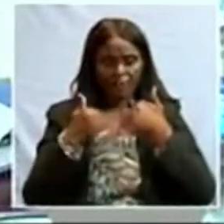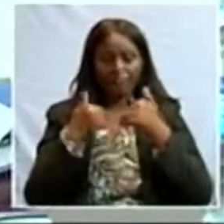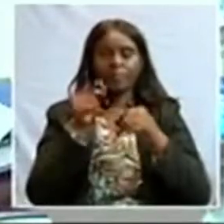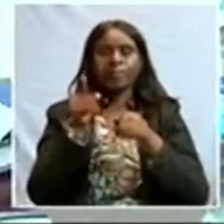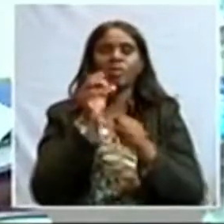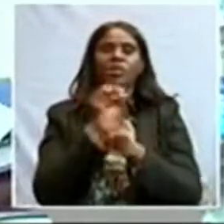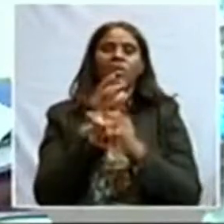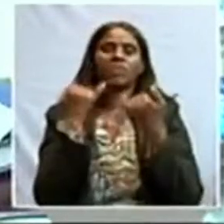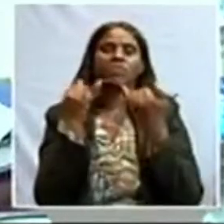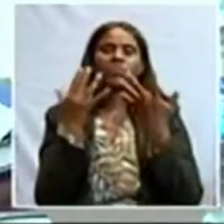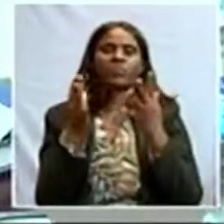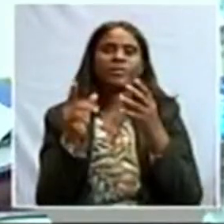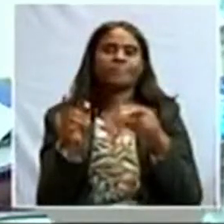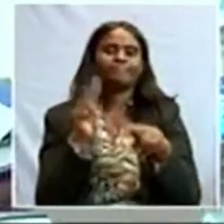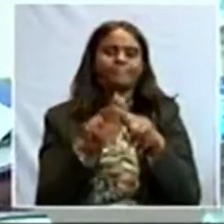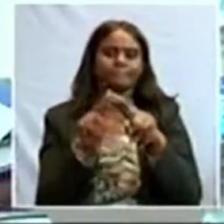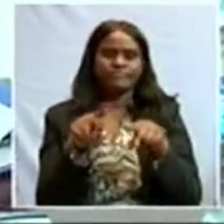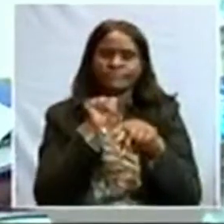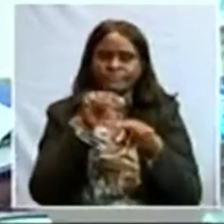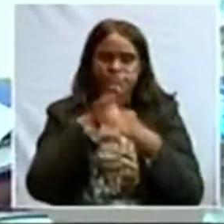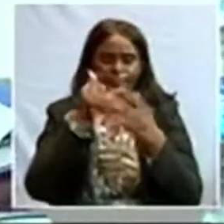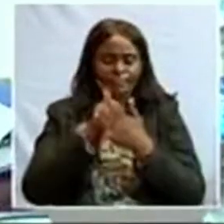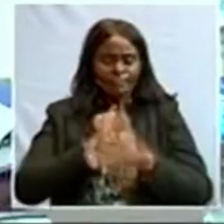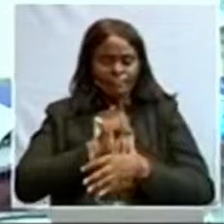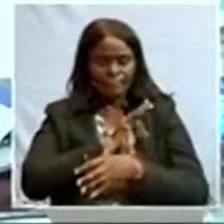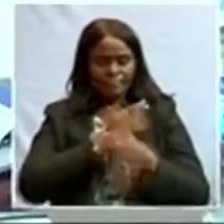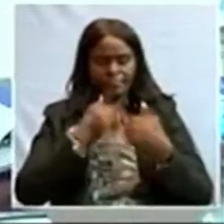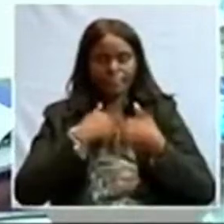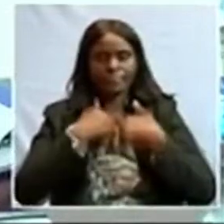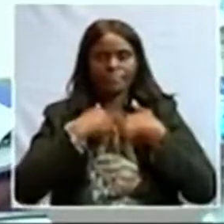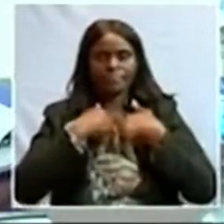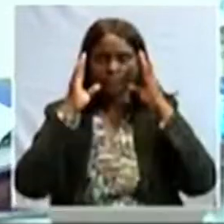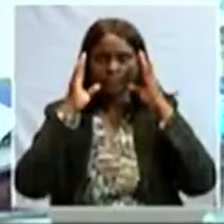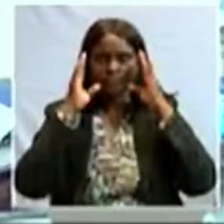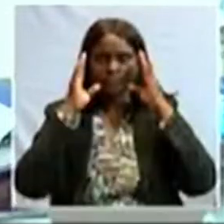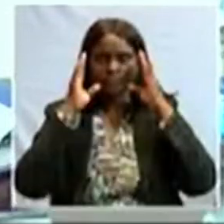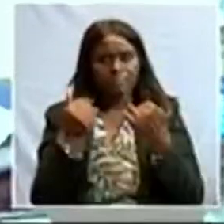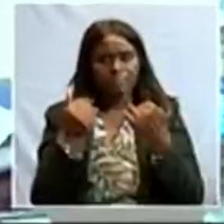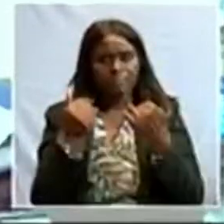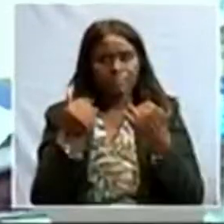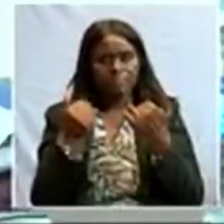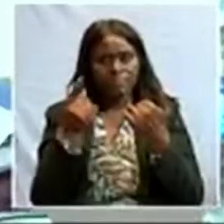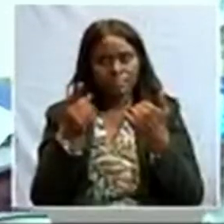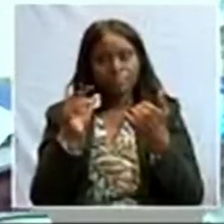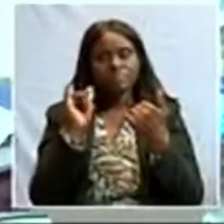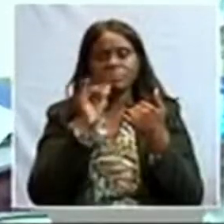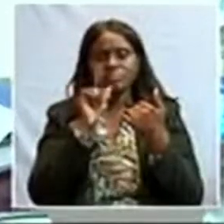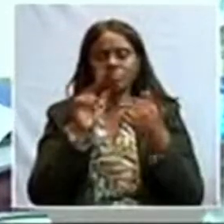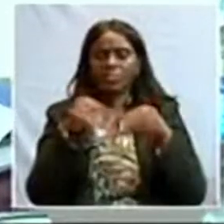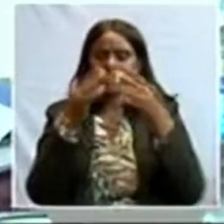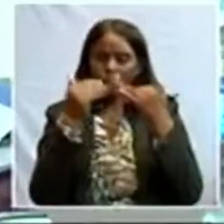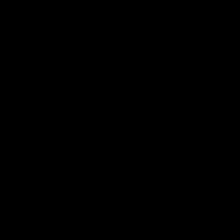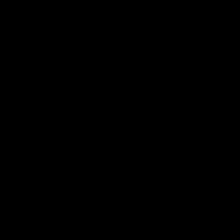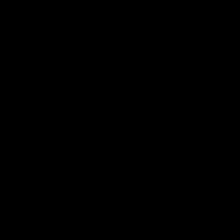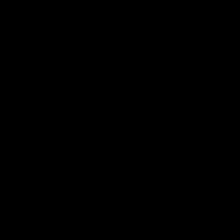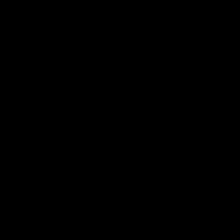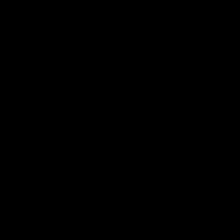already highlighted, Chair, not all the staff have been attached. Therefore, it provides a bit of